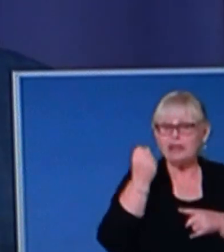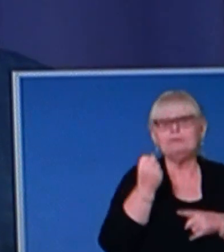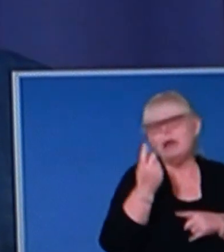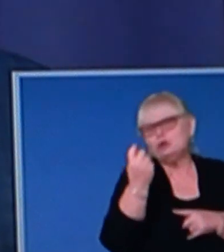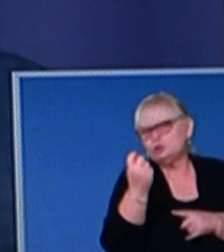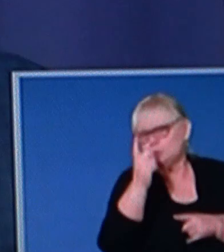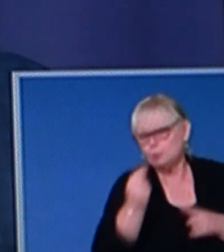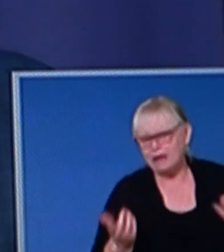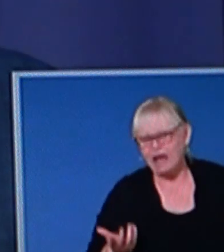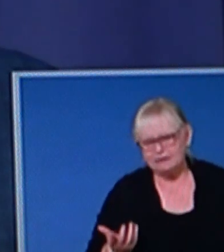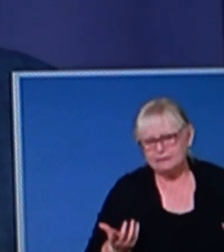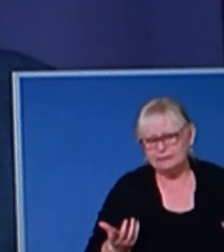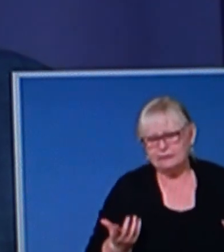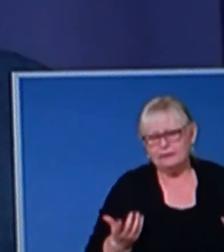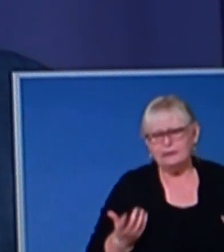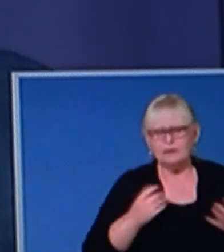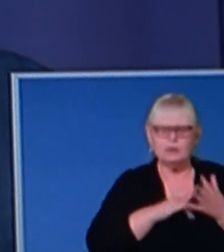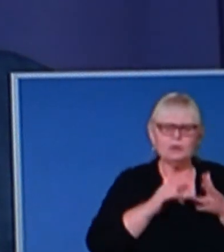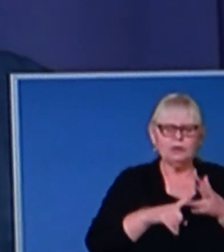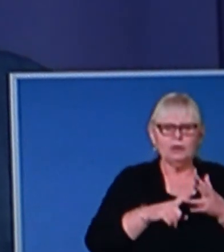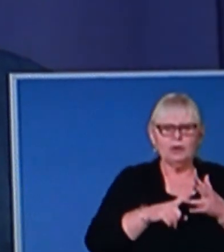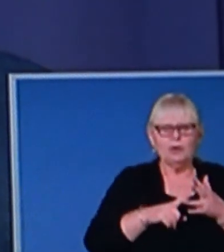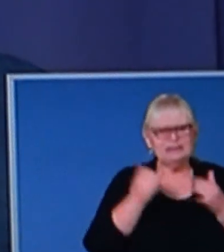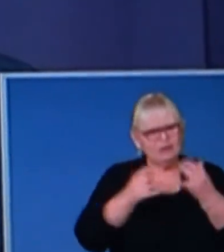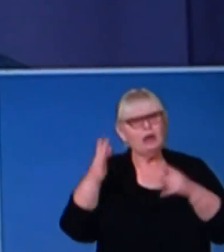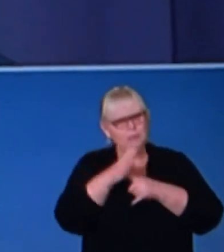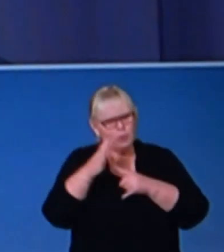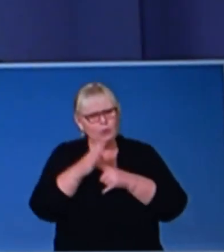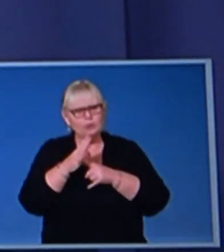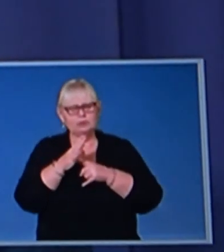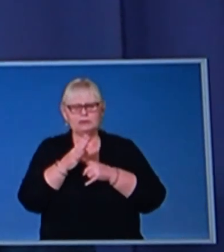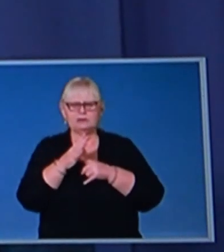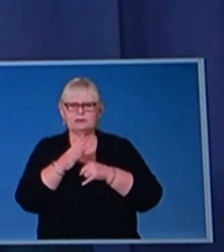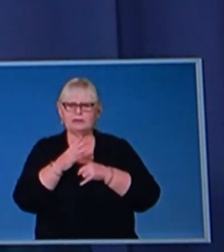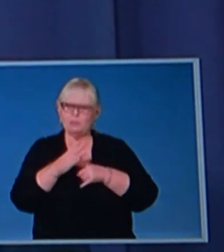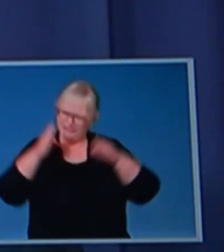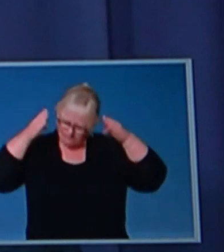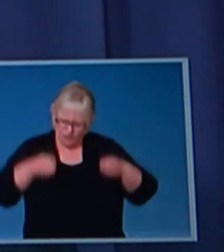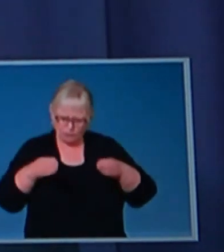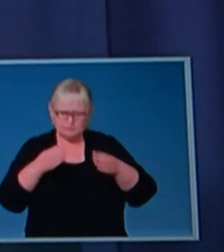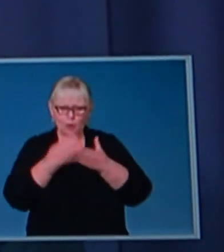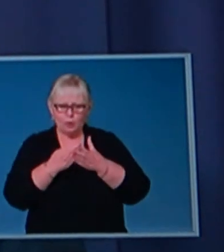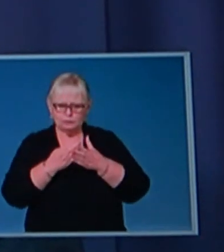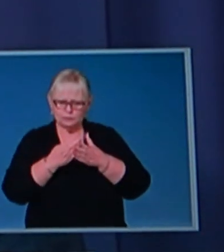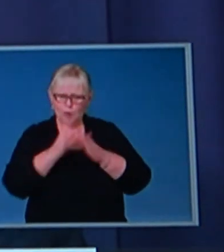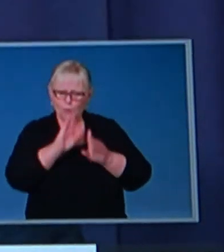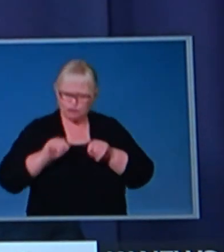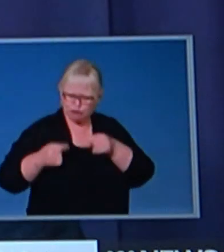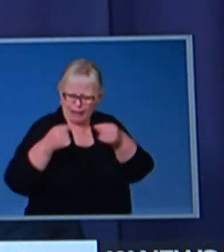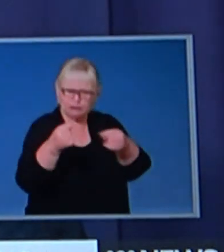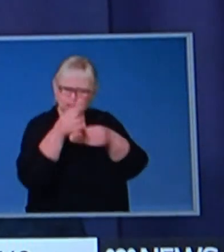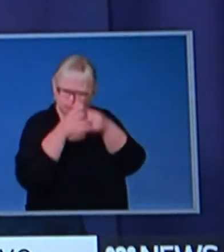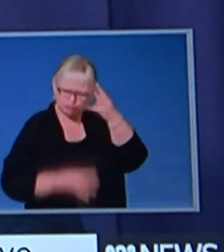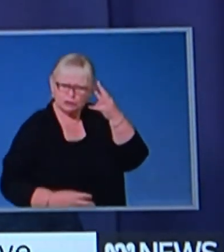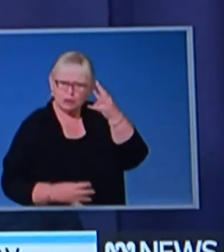possibly can. And so it's important that we remain focused on the challenge ahead. We don't want to